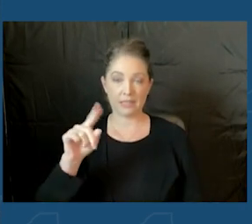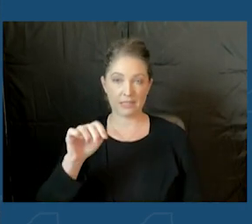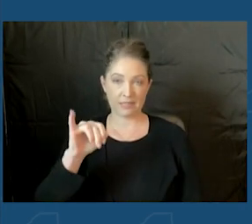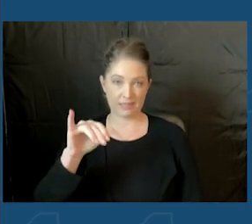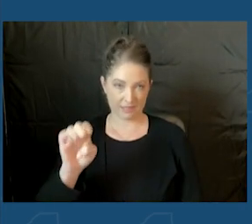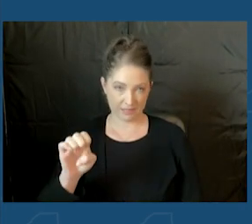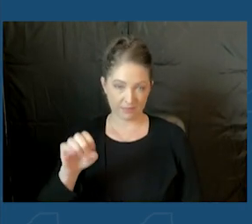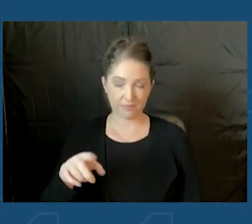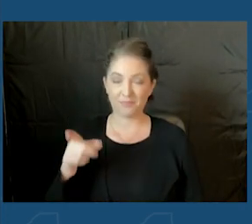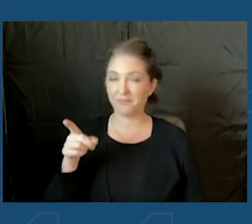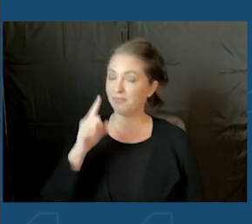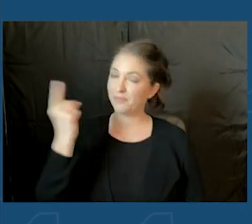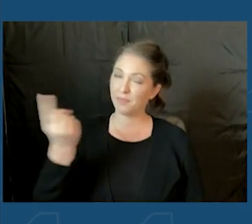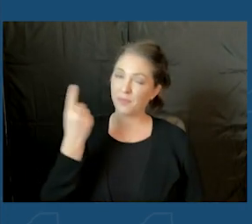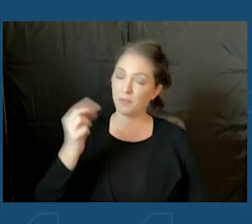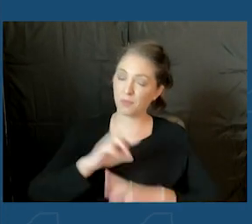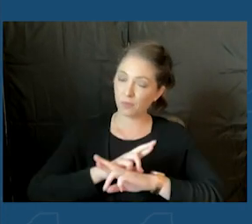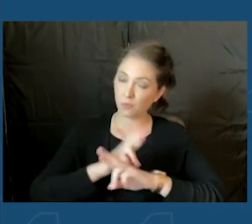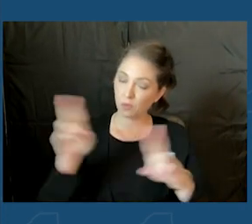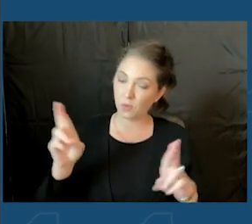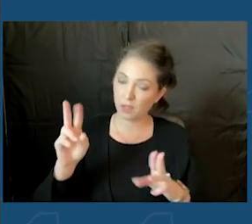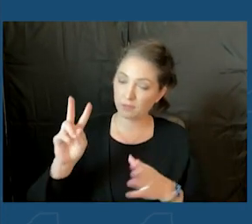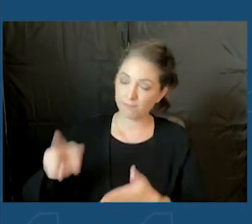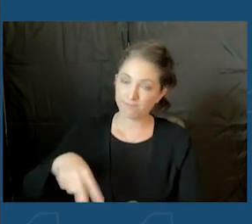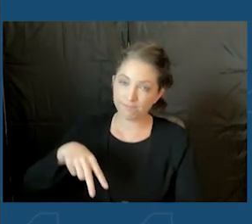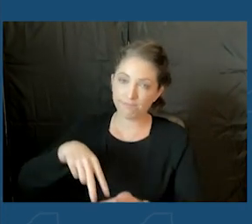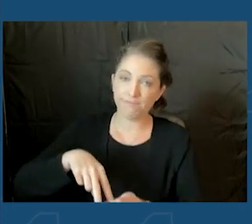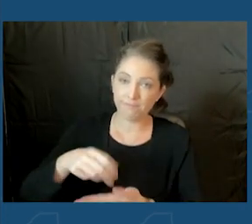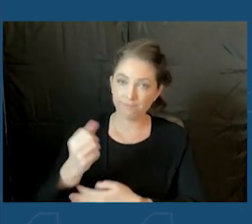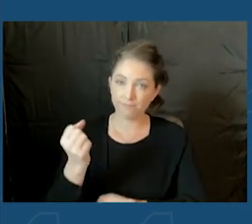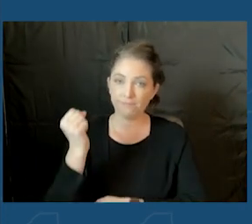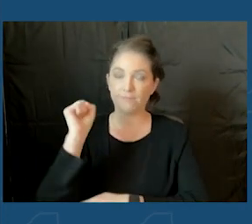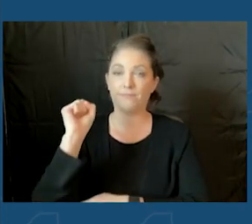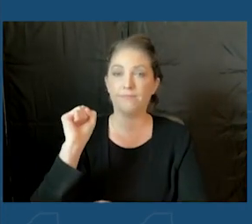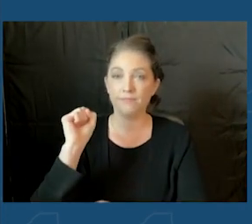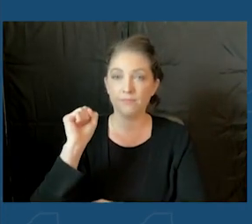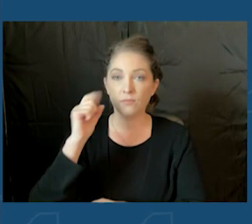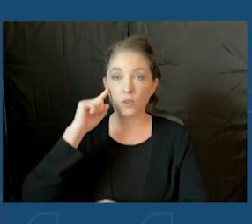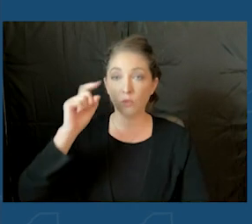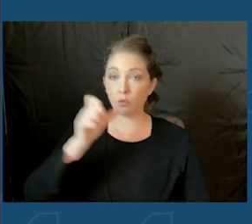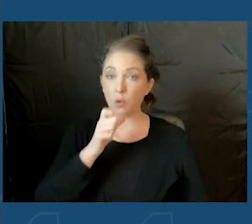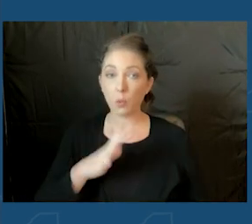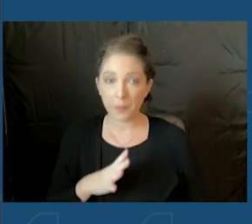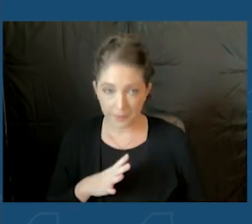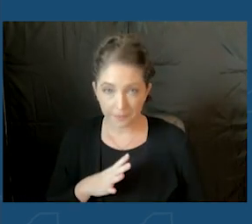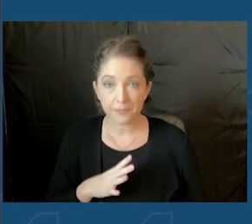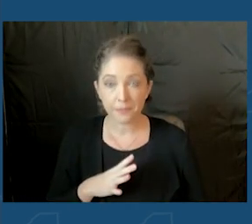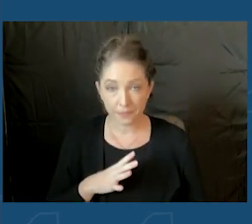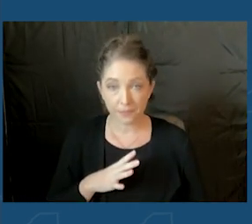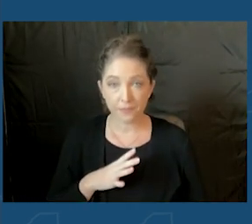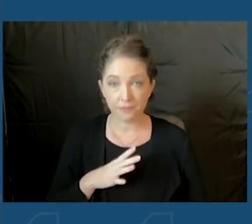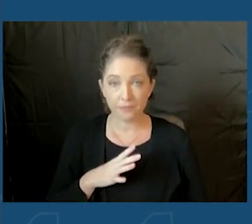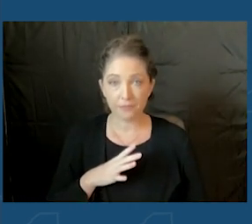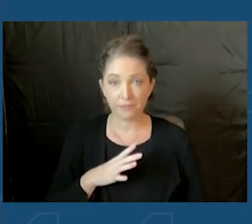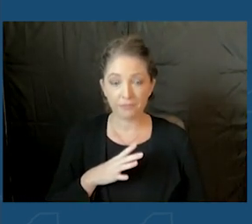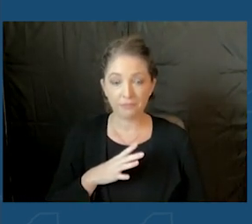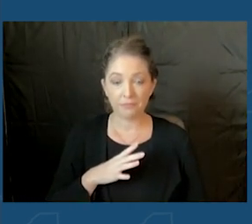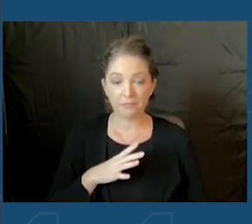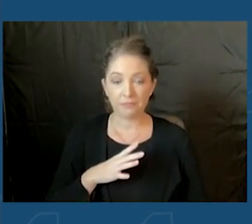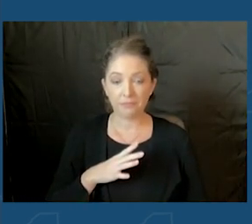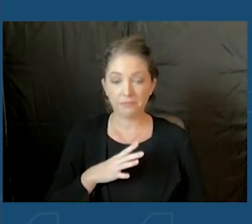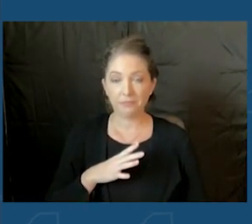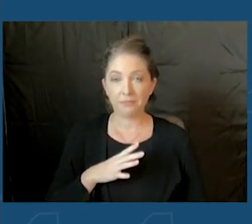ready to stand up for the women. As the governor